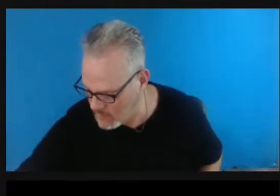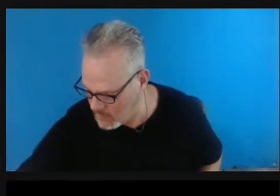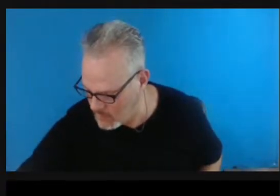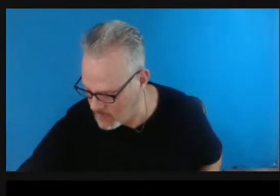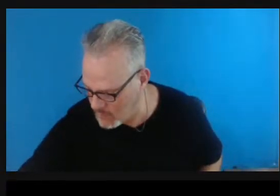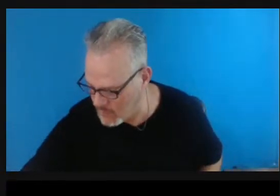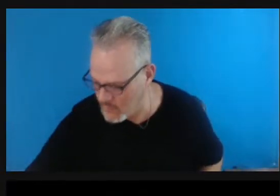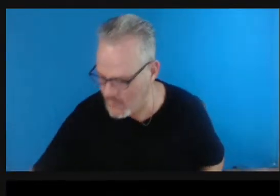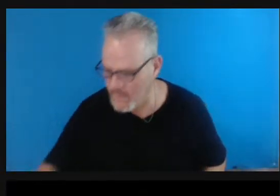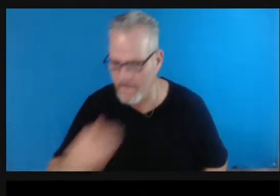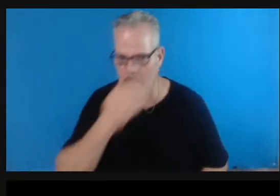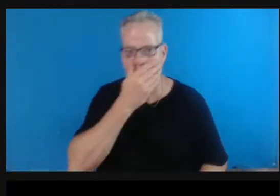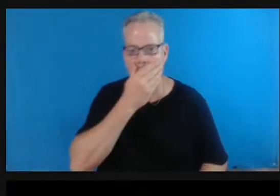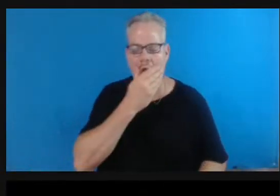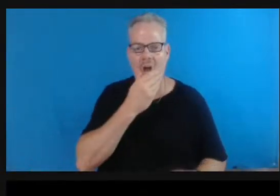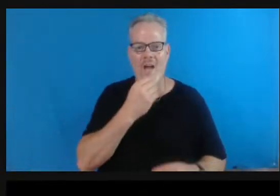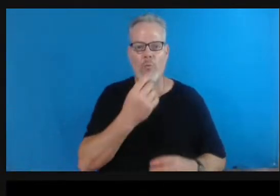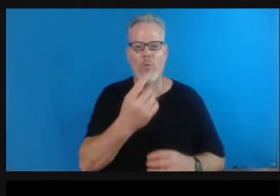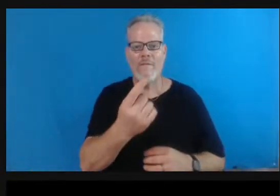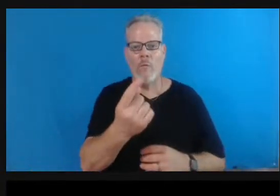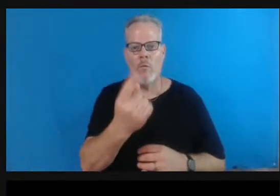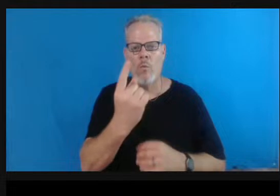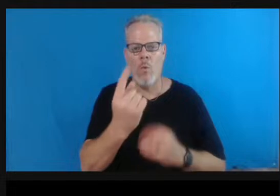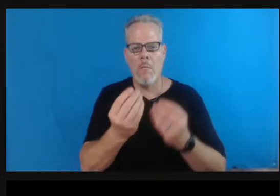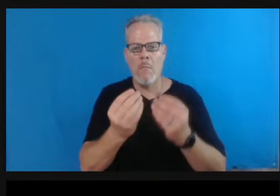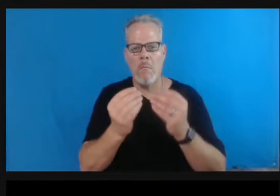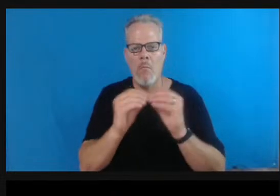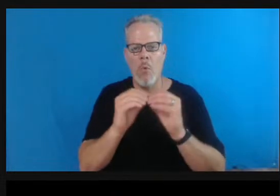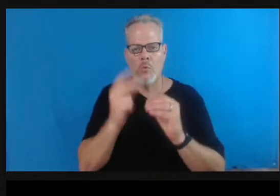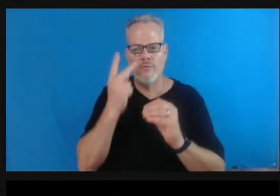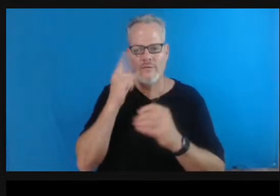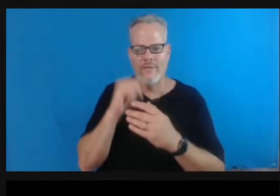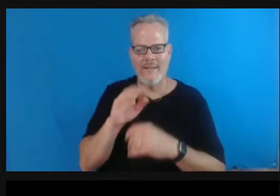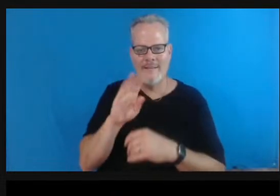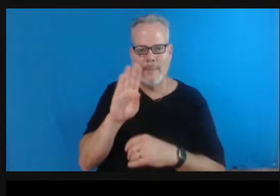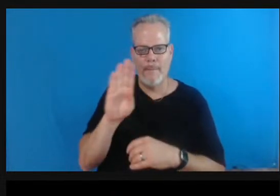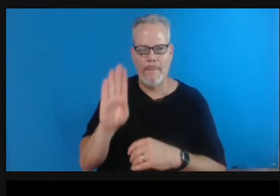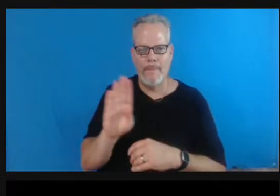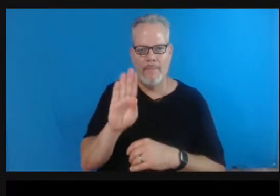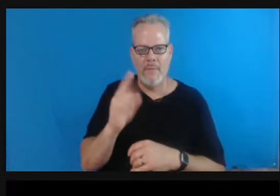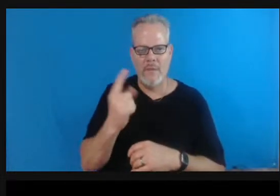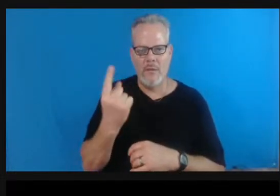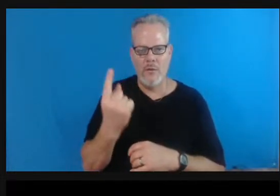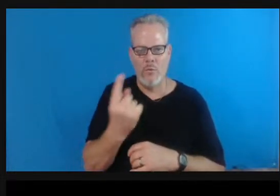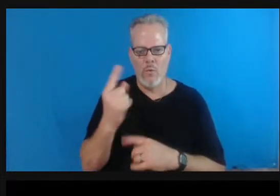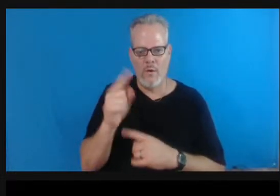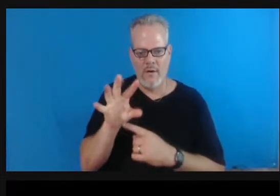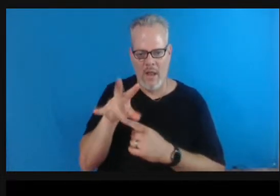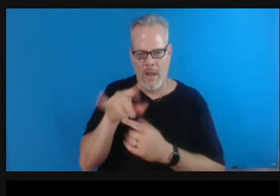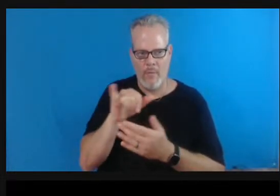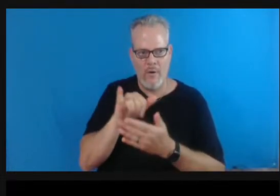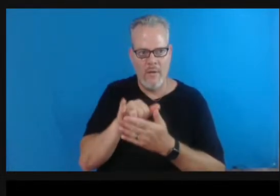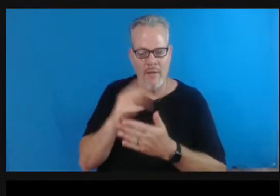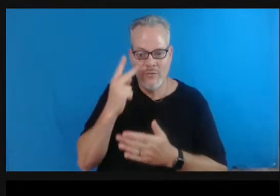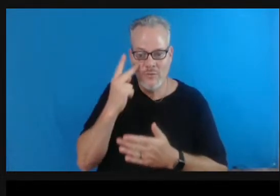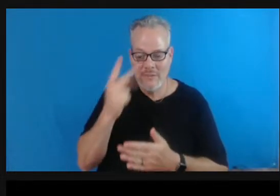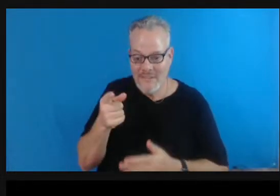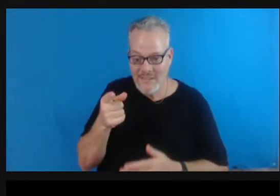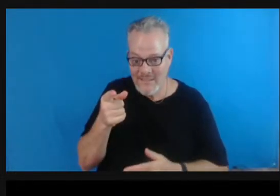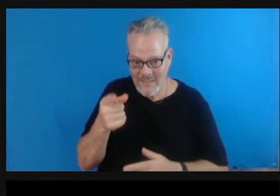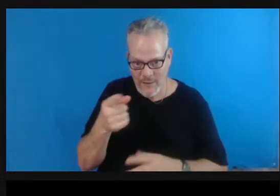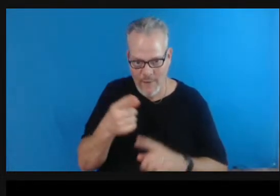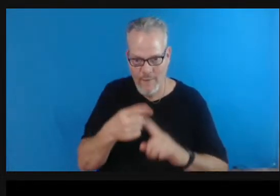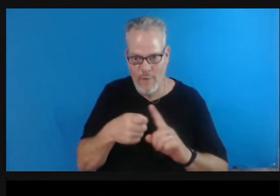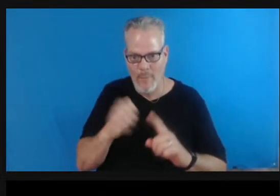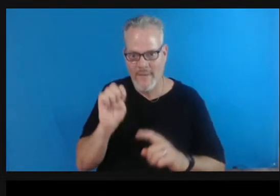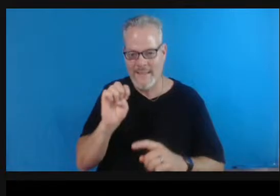So just one last camera for us to look at. That's going to be the B1 camera. And this is that one that's left from the east side with this